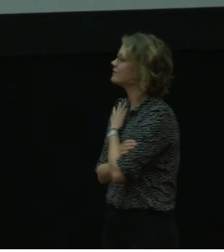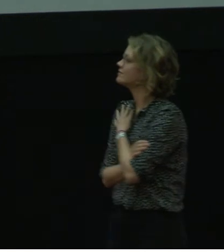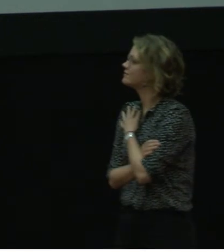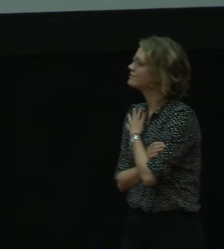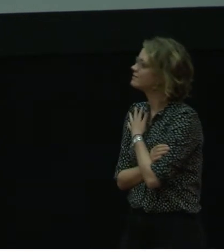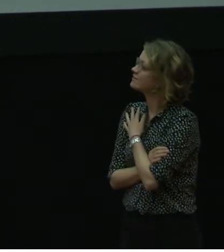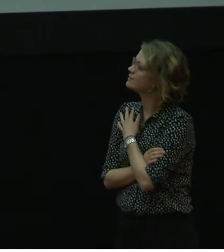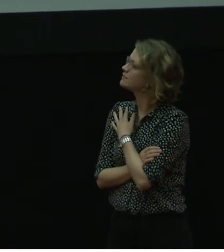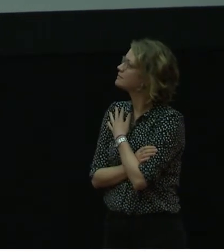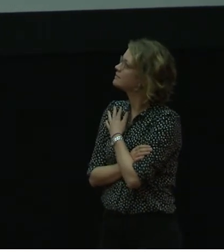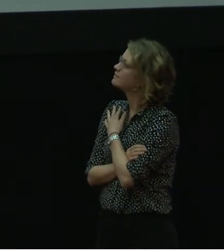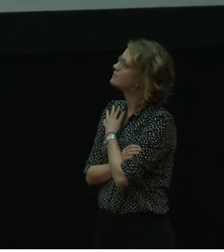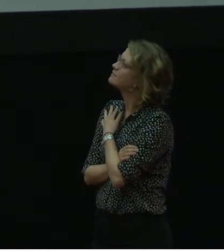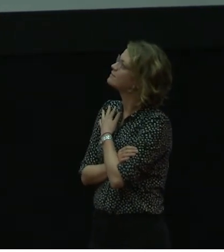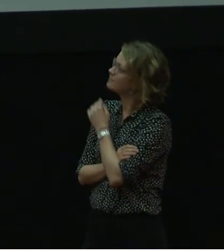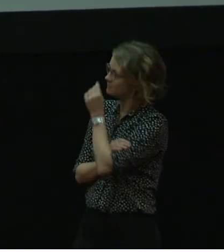unified global community.